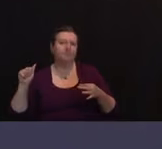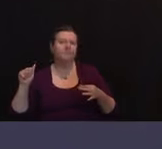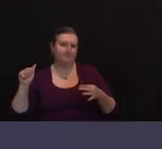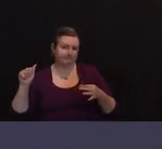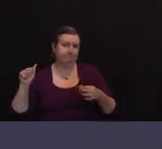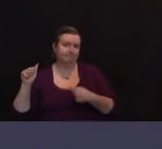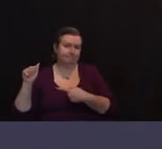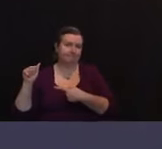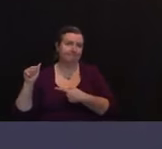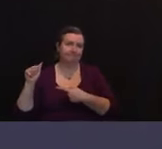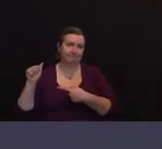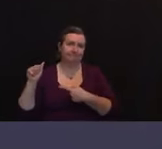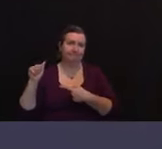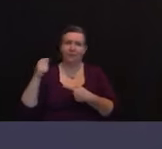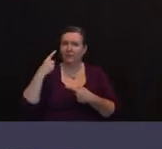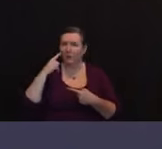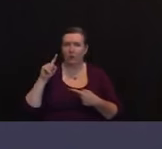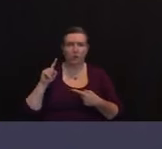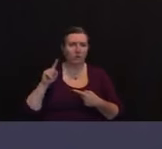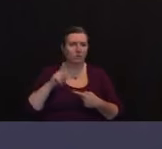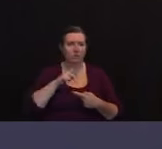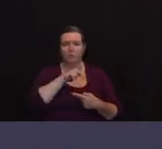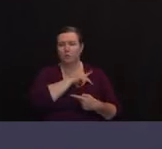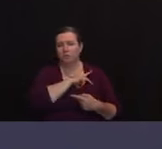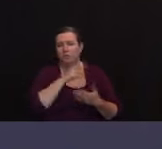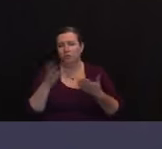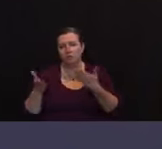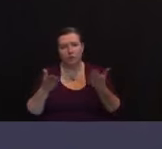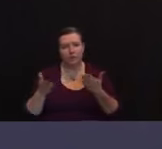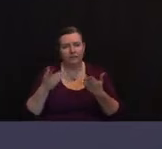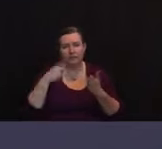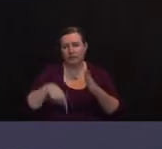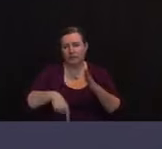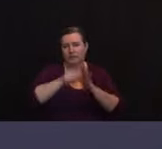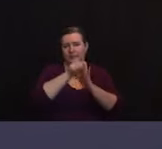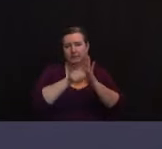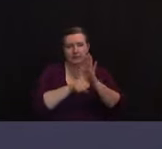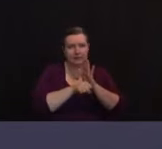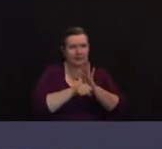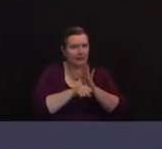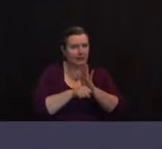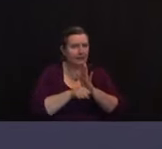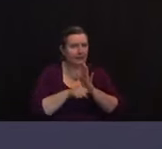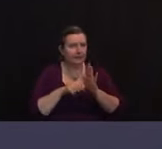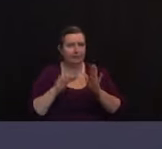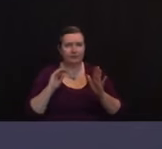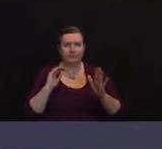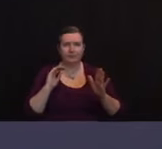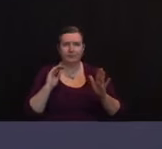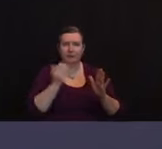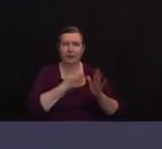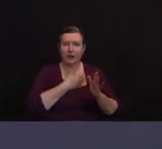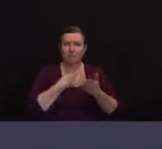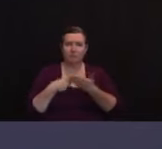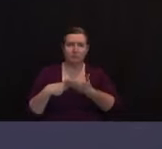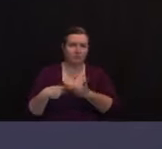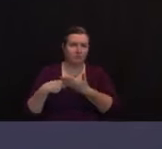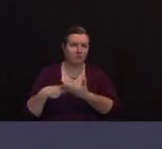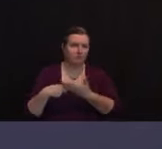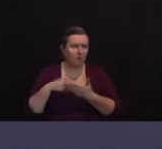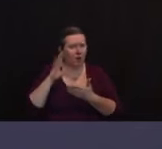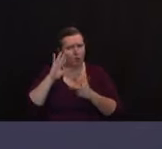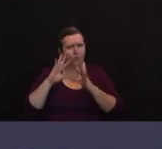say, based on my conversation with her, my guess is we have not, in one form or another, I know her family is incredibly important to